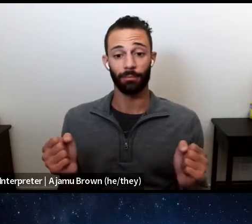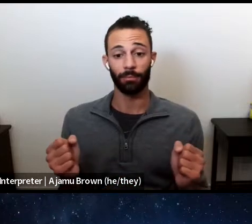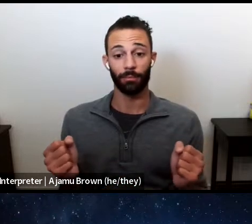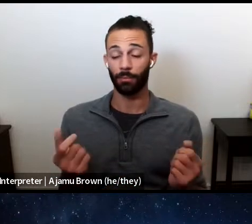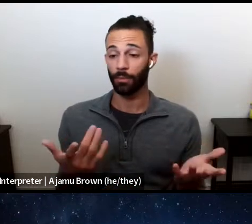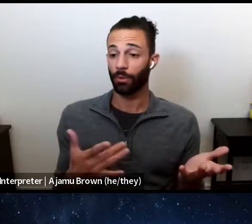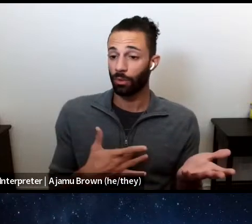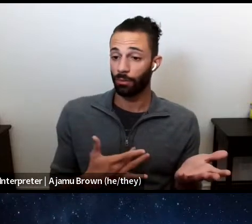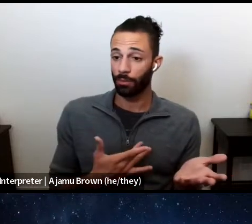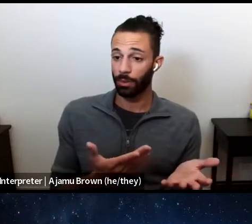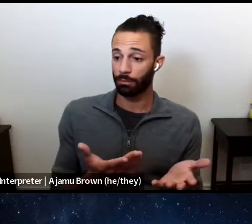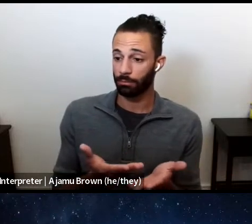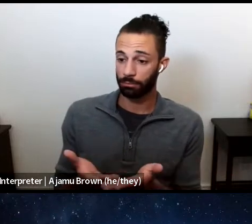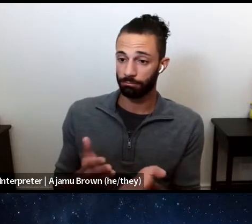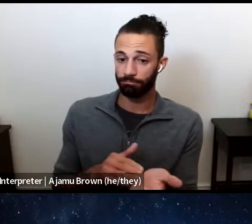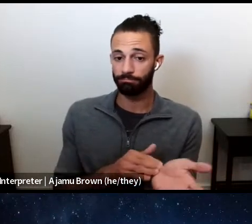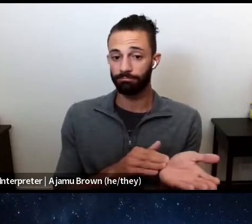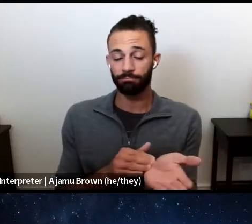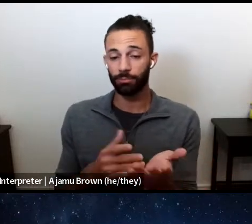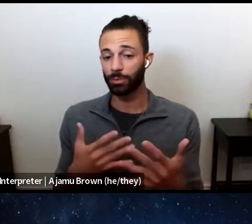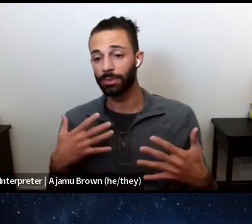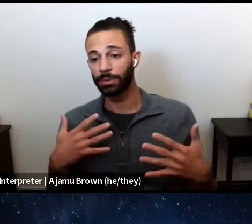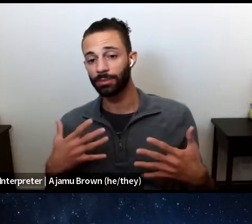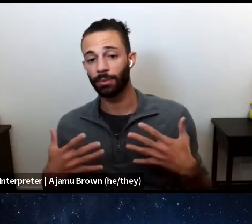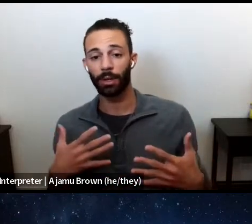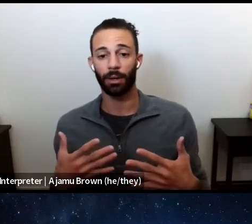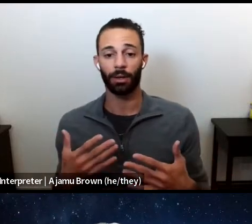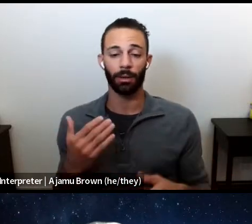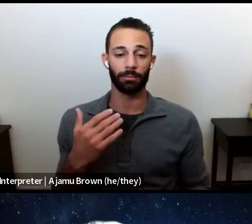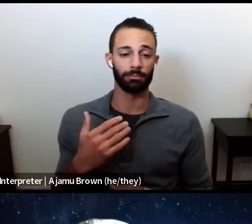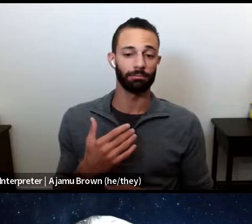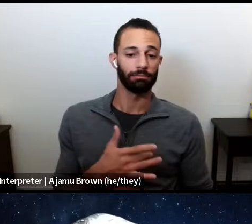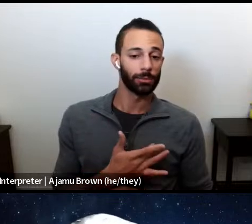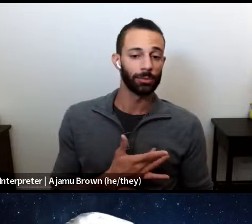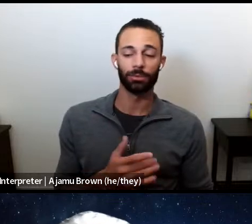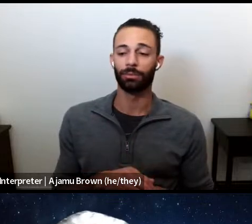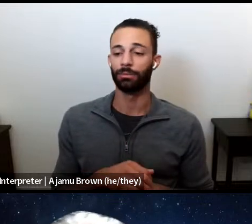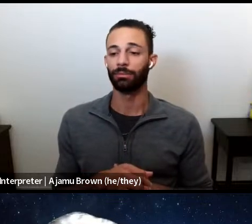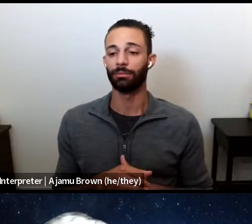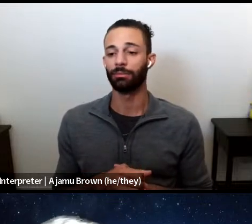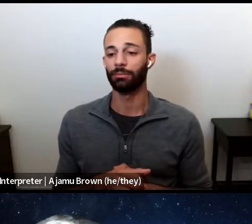now? What's the vibe? What's the mood? Like,